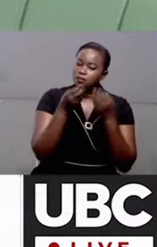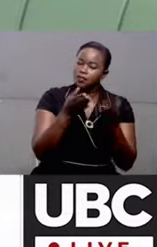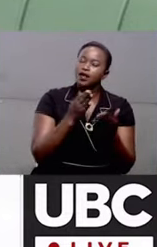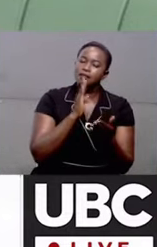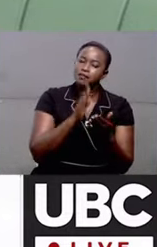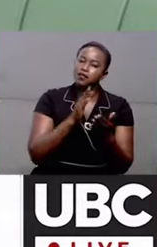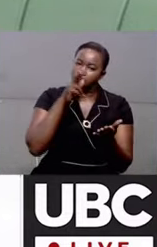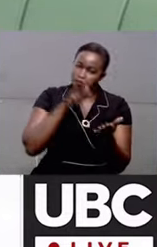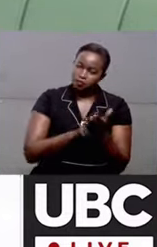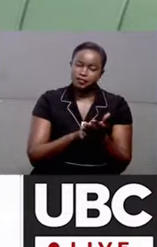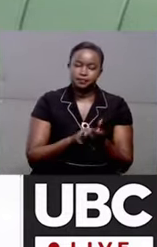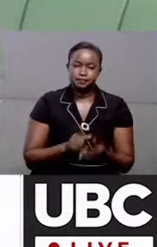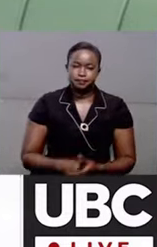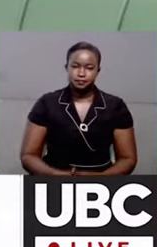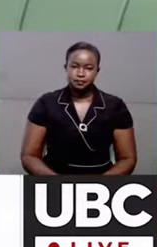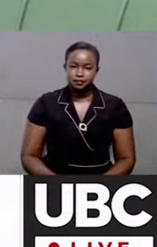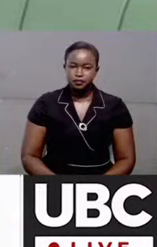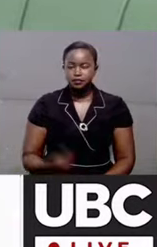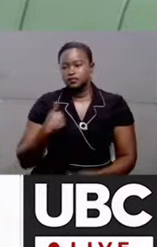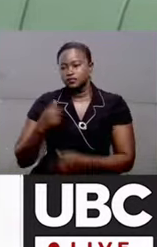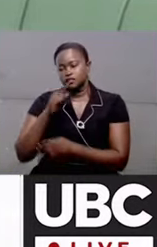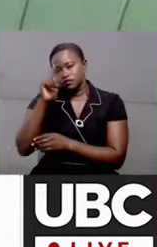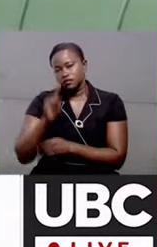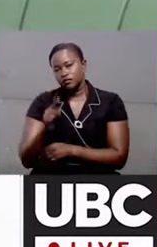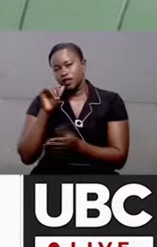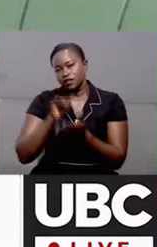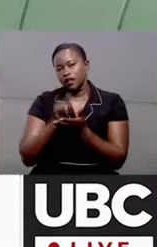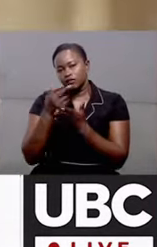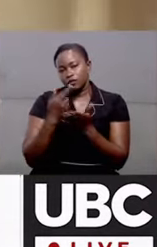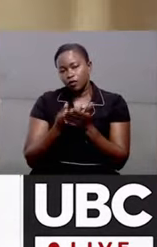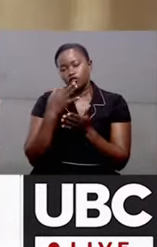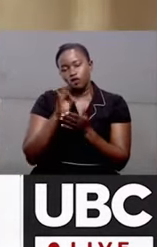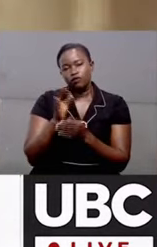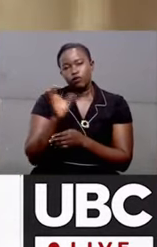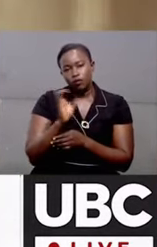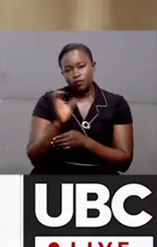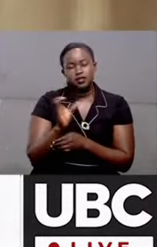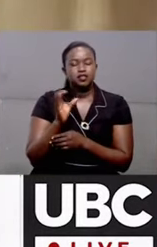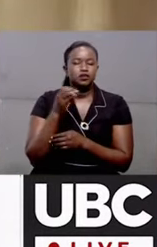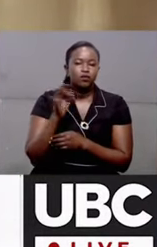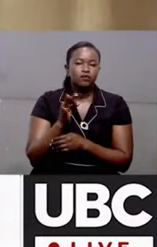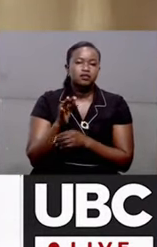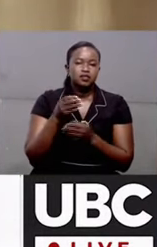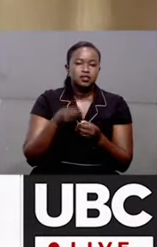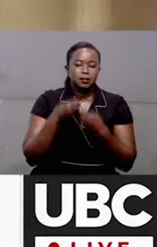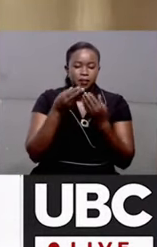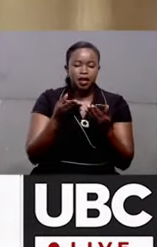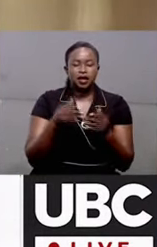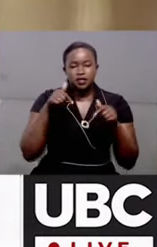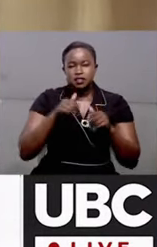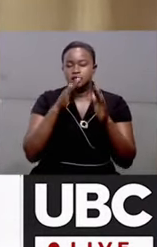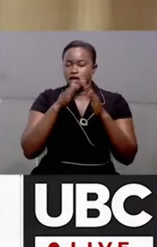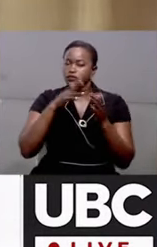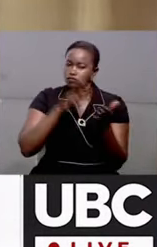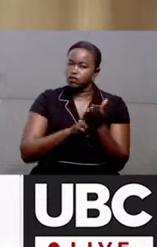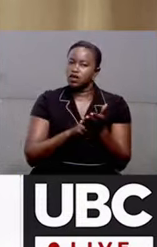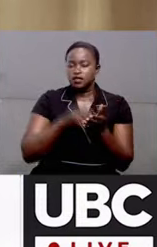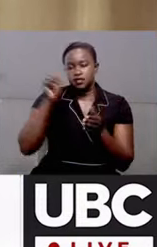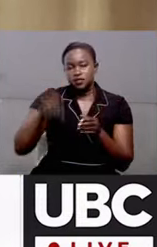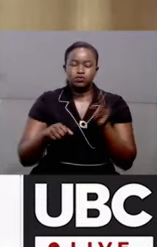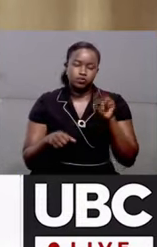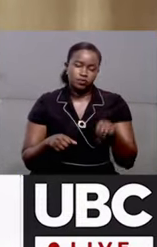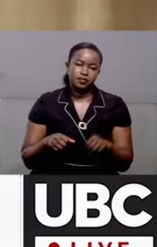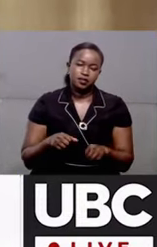adopted. I put a question that the report of the Committee of Supply be adopted by this House. Those in favor say on the contrary,